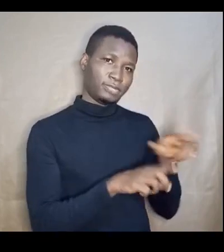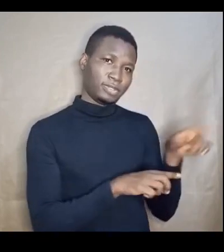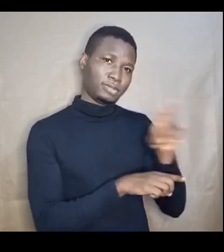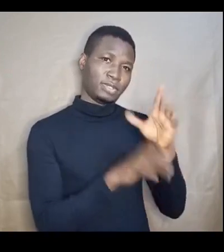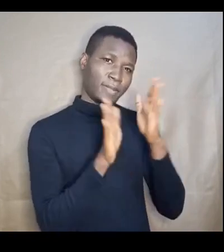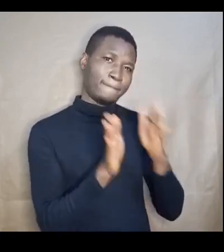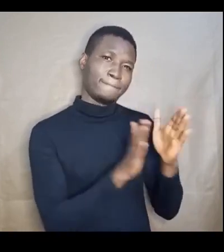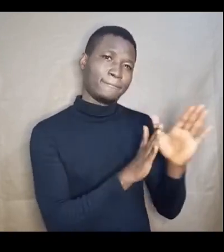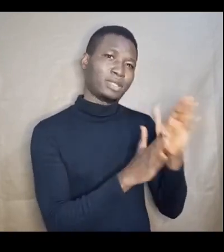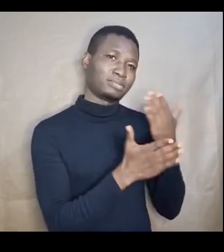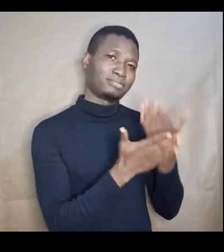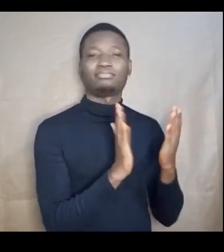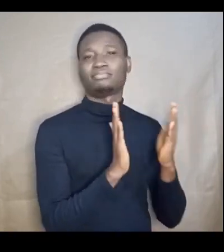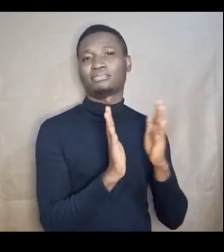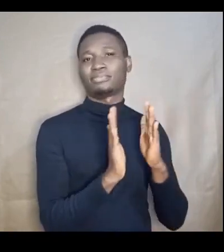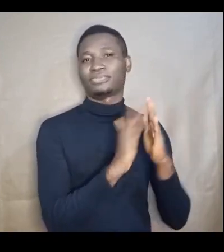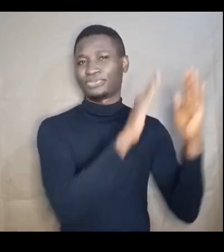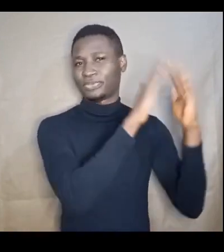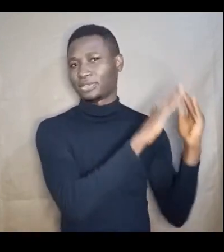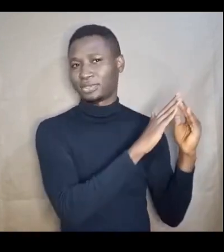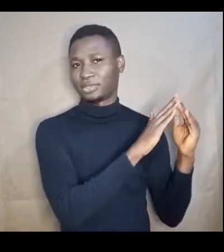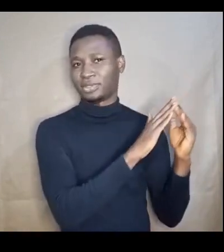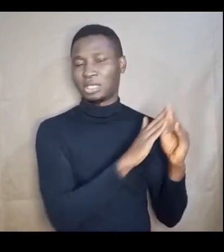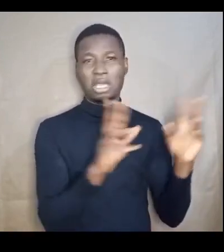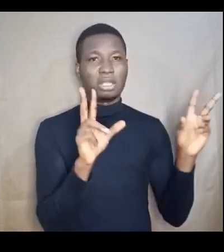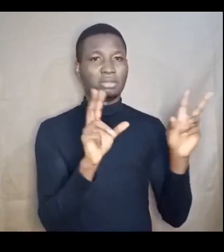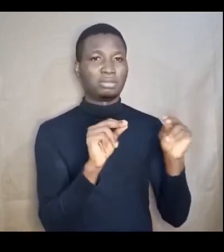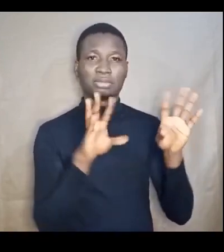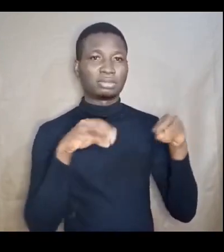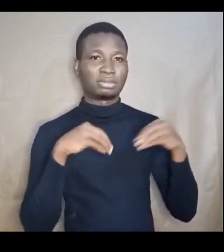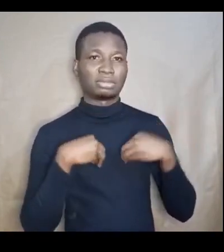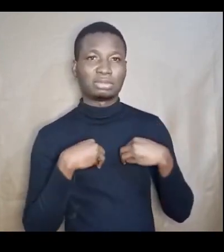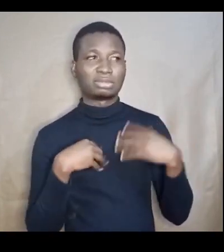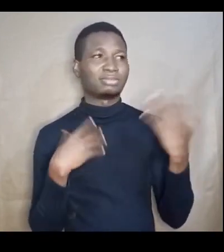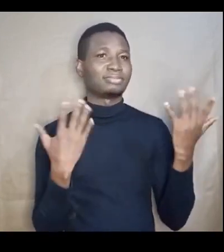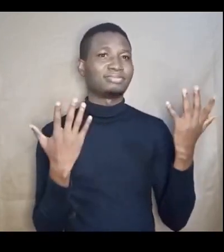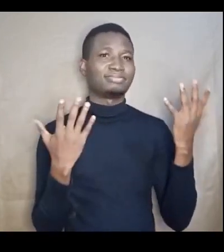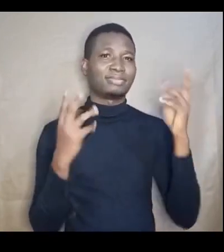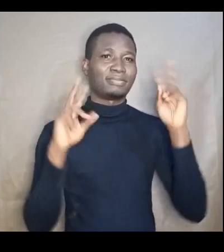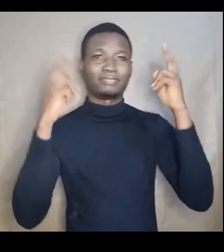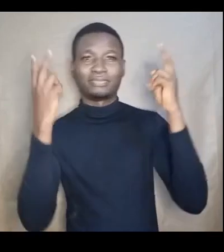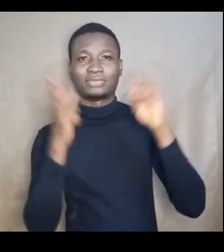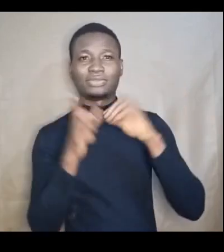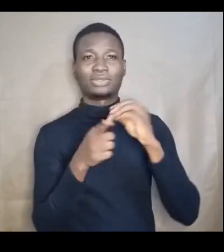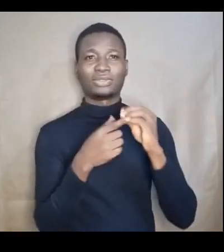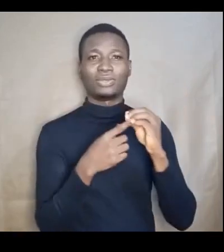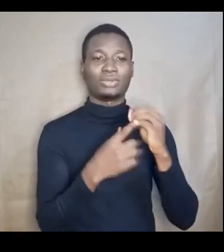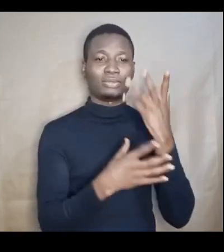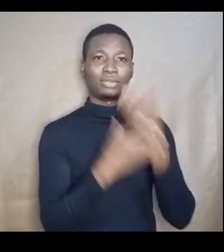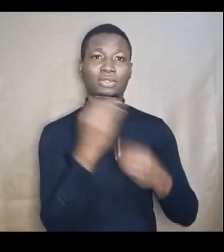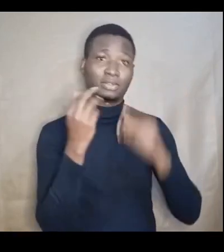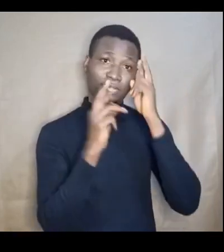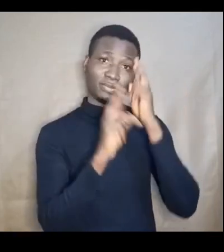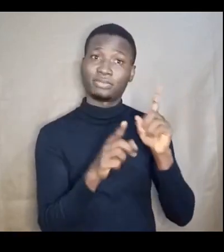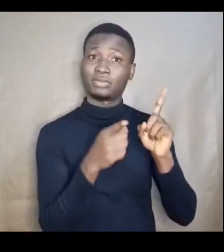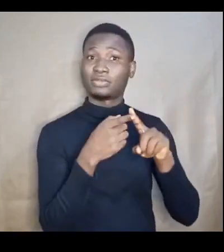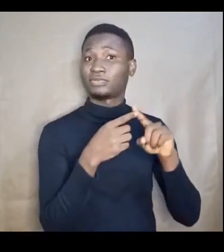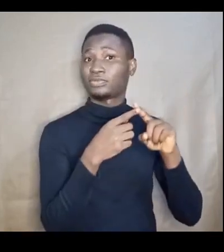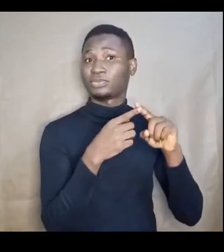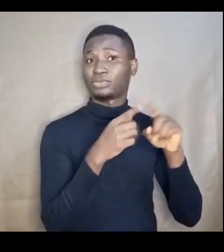they are, where impunity has no place. We began the process of desilting